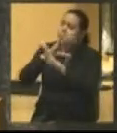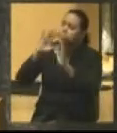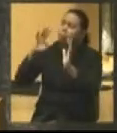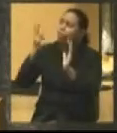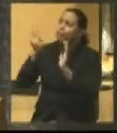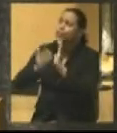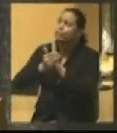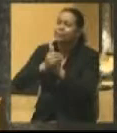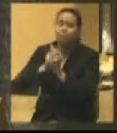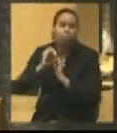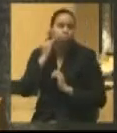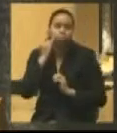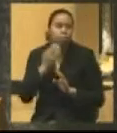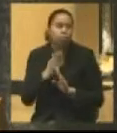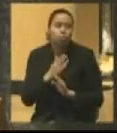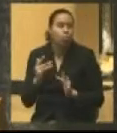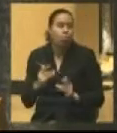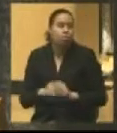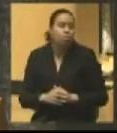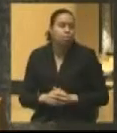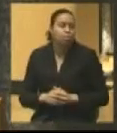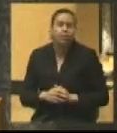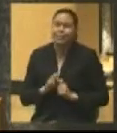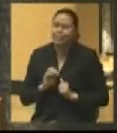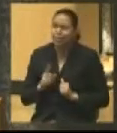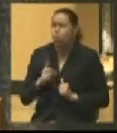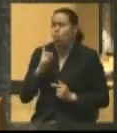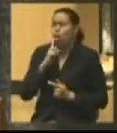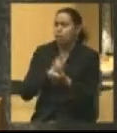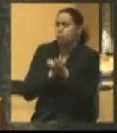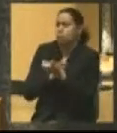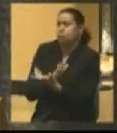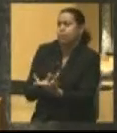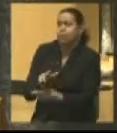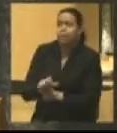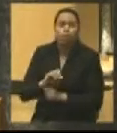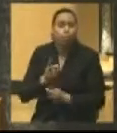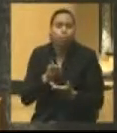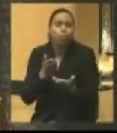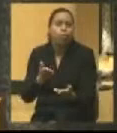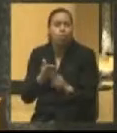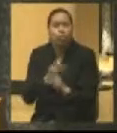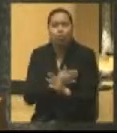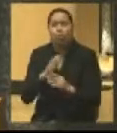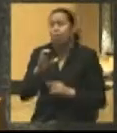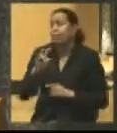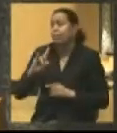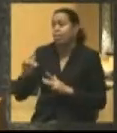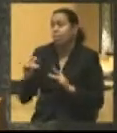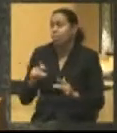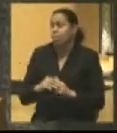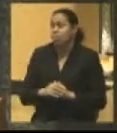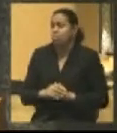Amendment before the war. No abolitionist proposed the 13th Amendment before the Civil War going in.